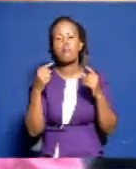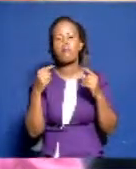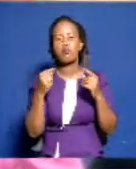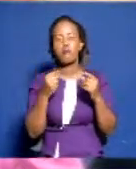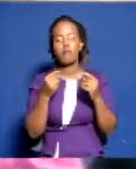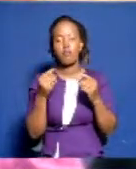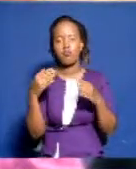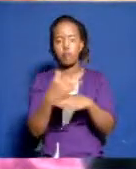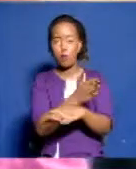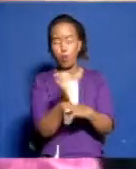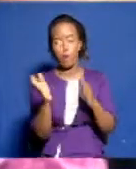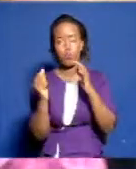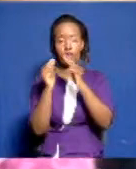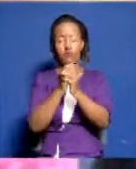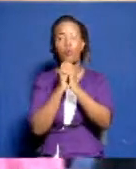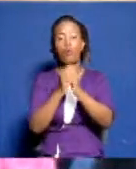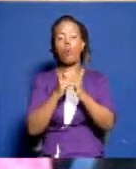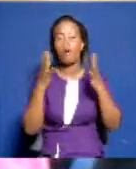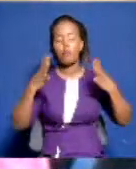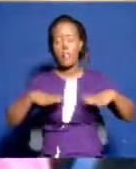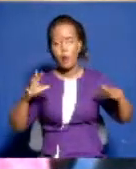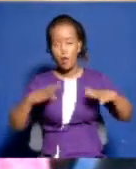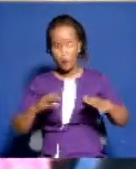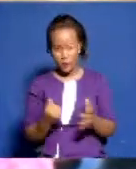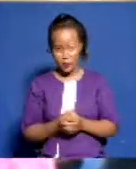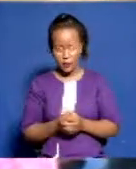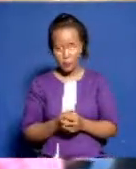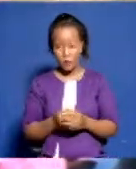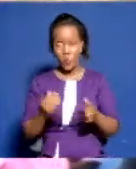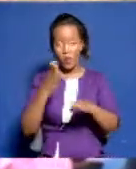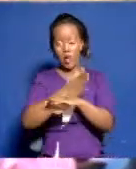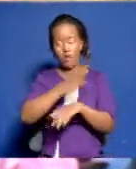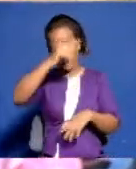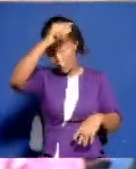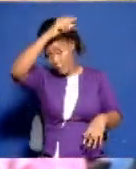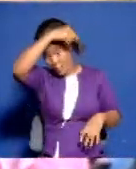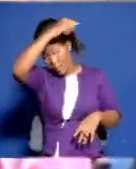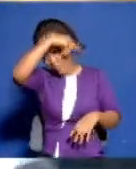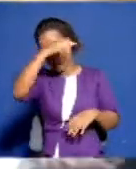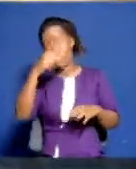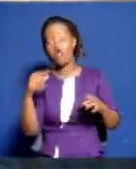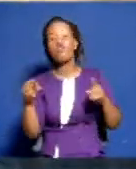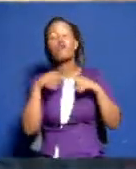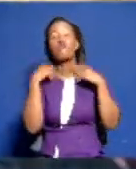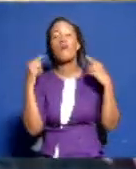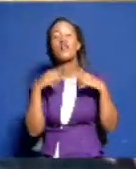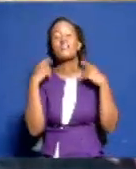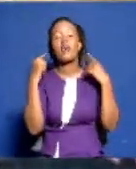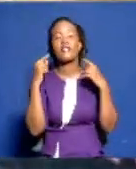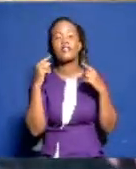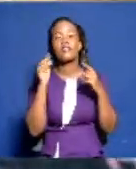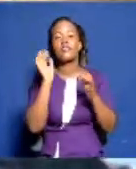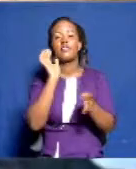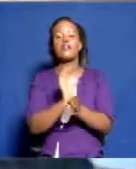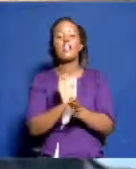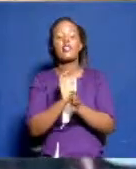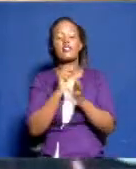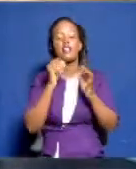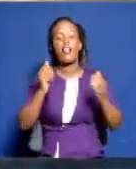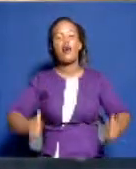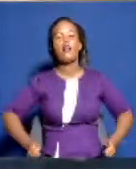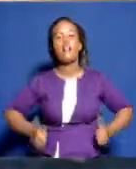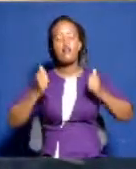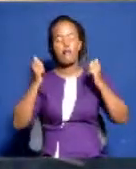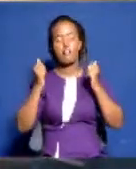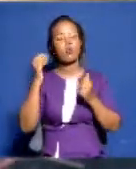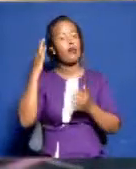Speaking in Ogembo town during the graduation of pastors from Living Faith Community Church at Shepherd Bible